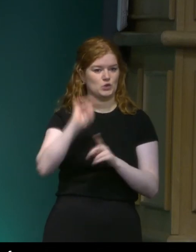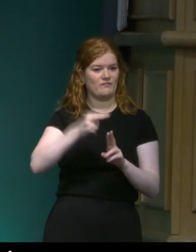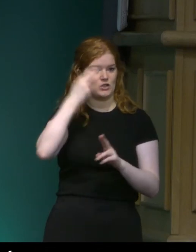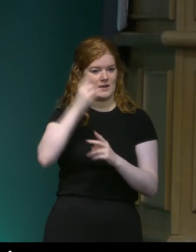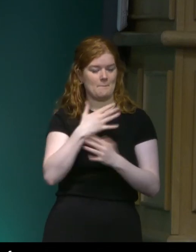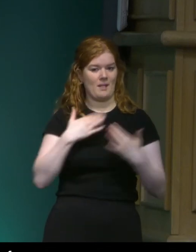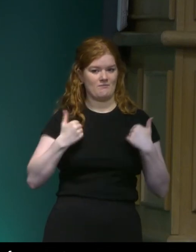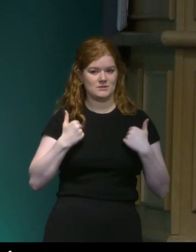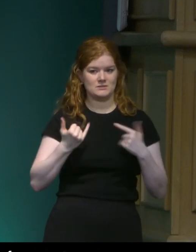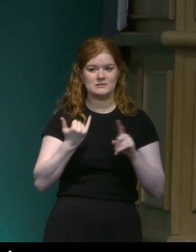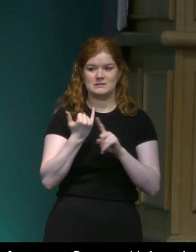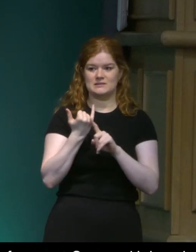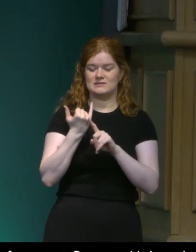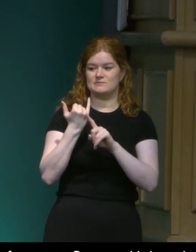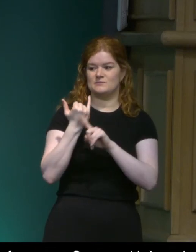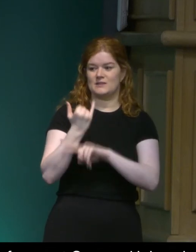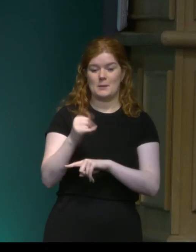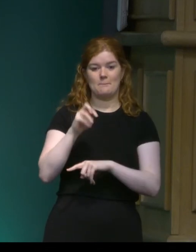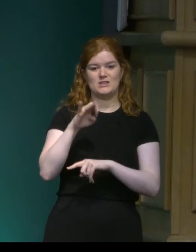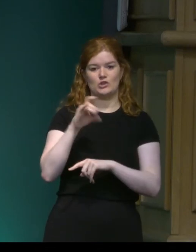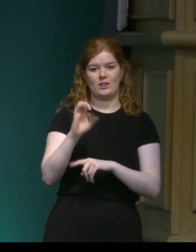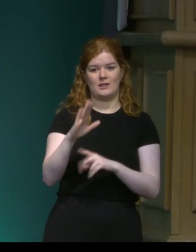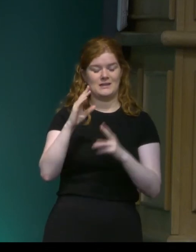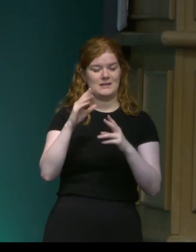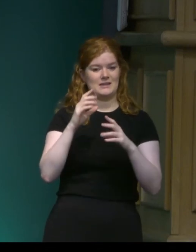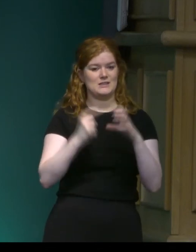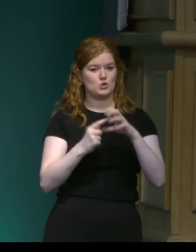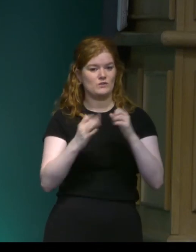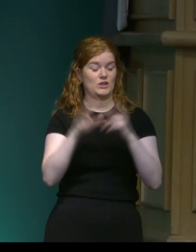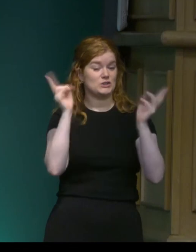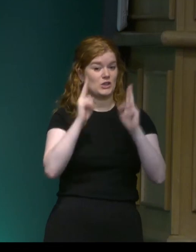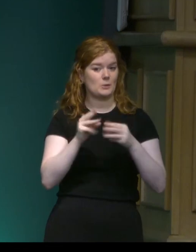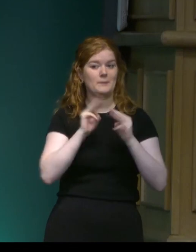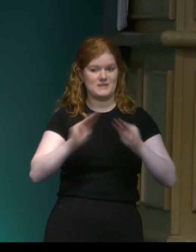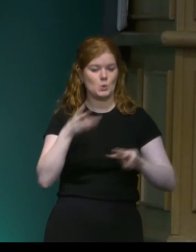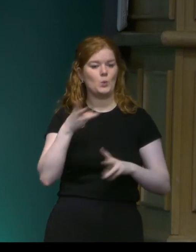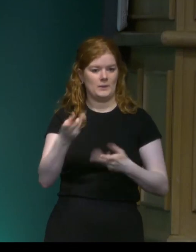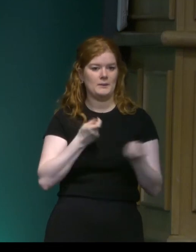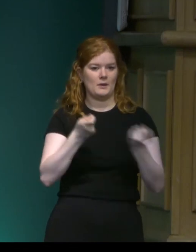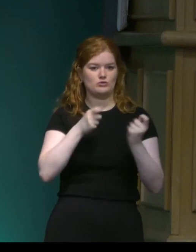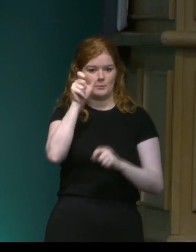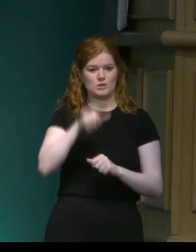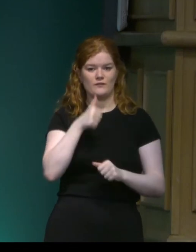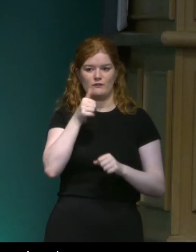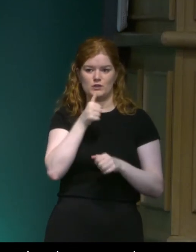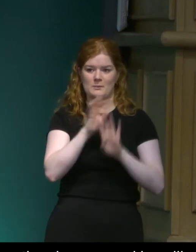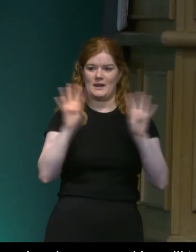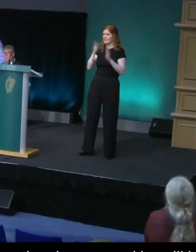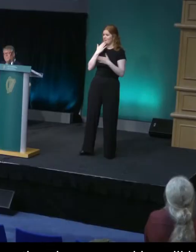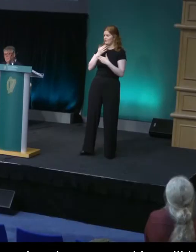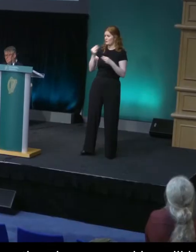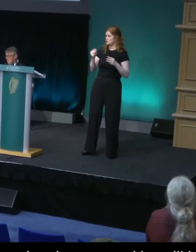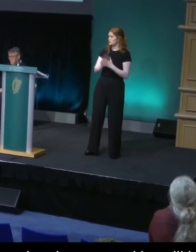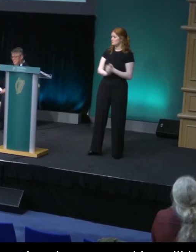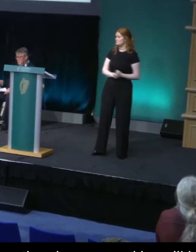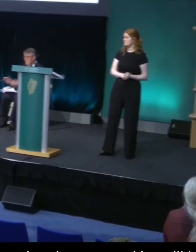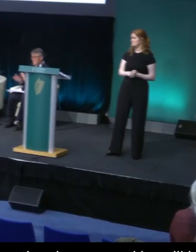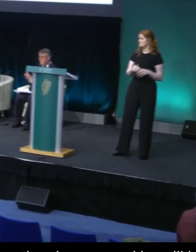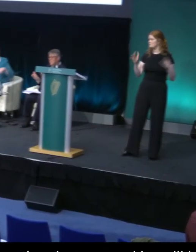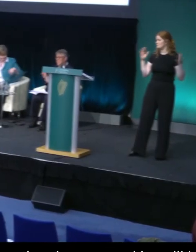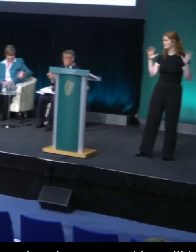Belfast in the Mitchell Institute for International Peace and he will be the moderator of the first panel thank you very much